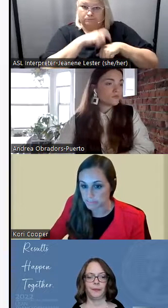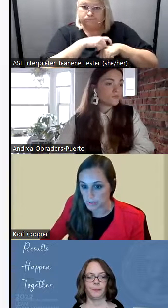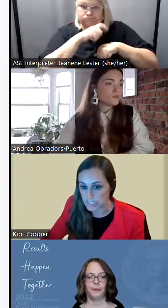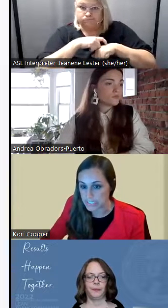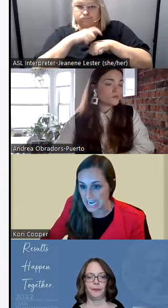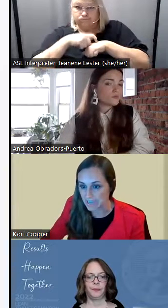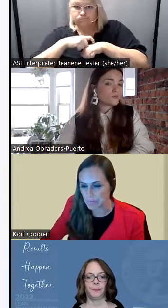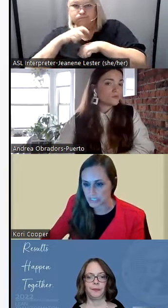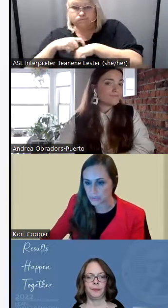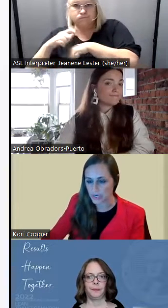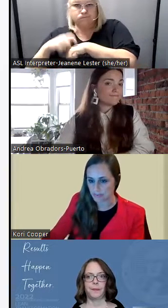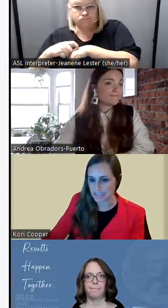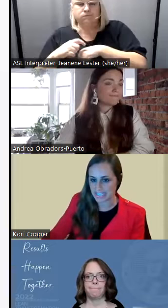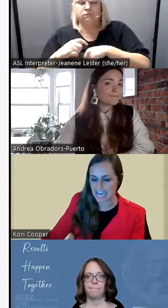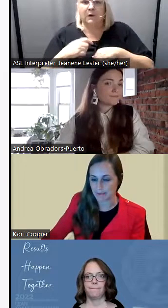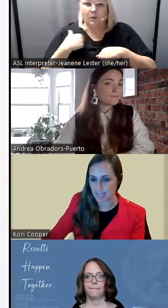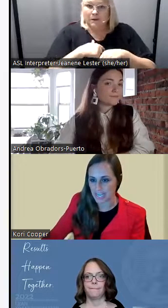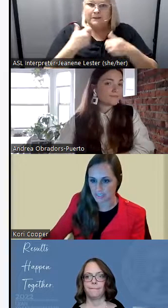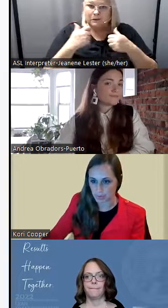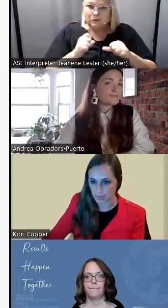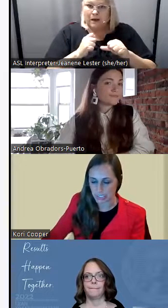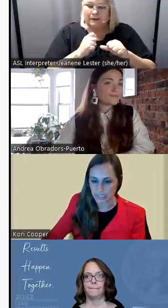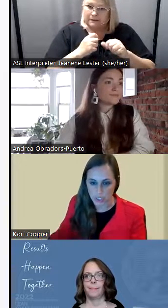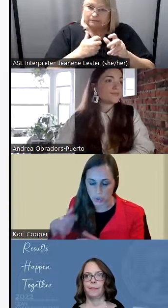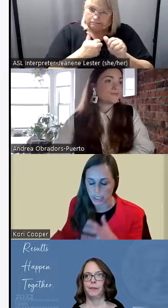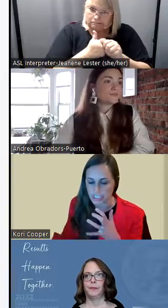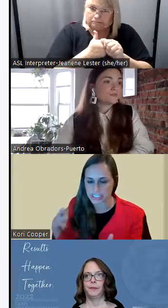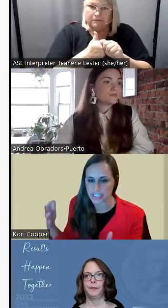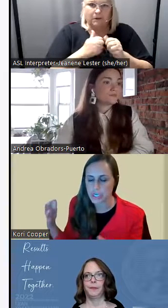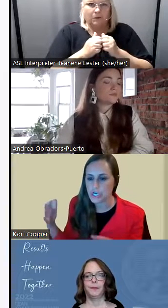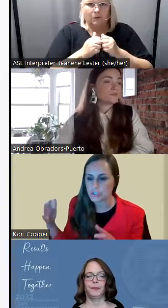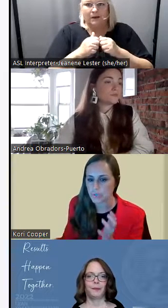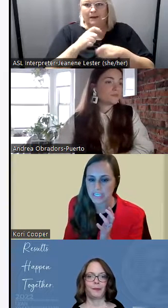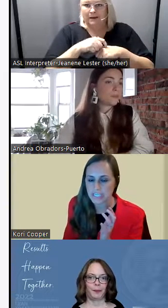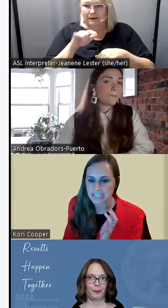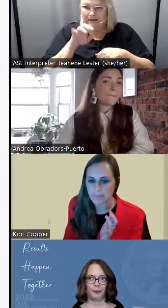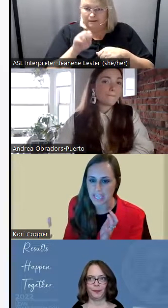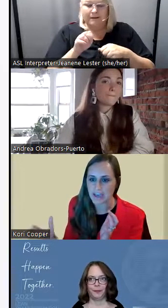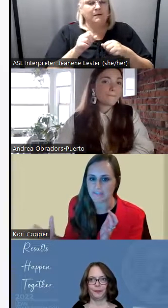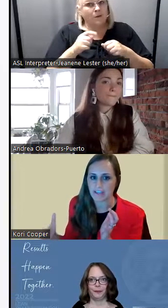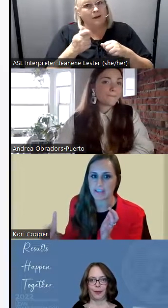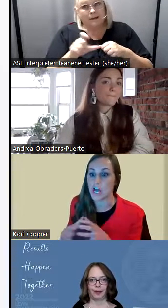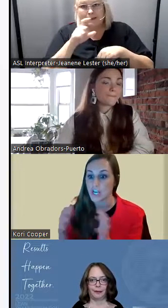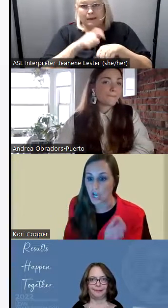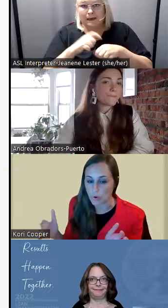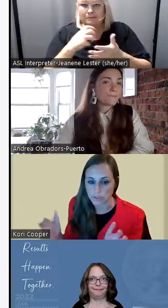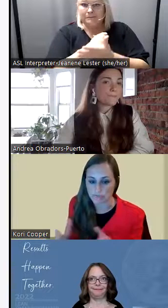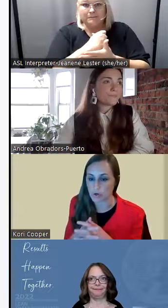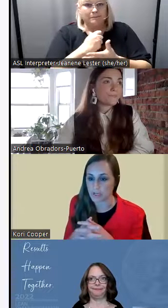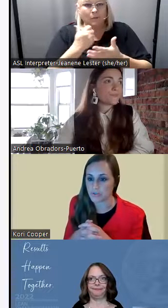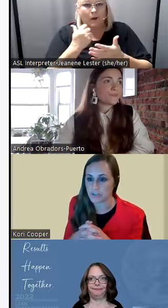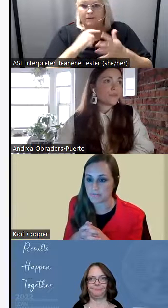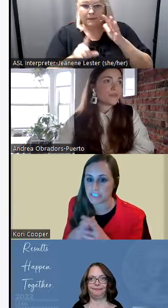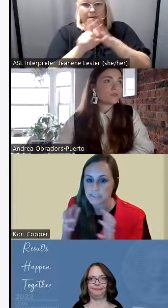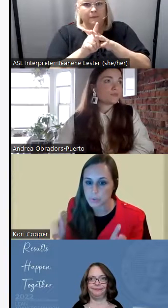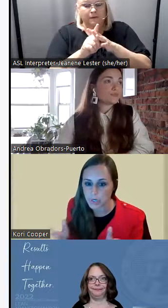wanted participatory design, and we we're still trying to meet that timeline as we were in these co-creation sessions. So really, anytime we have any unknowns, or if you're